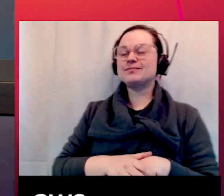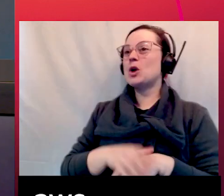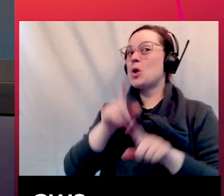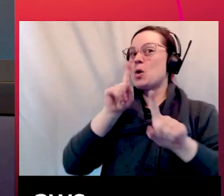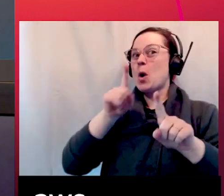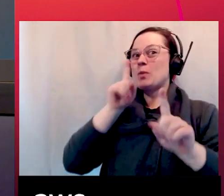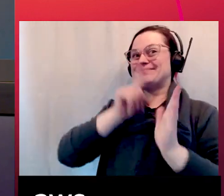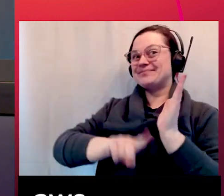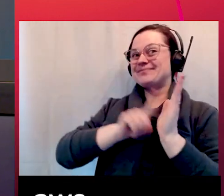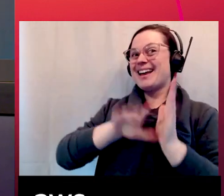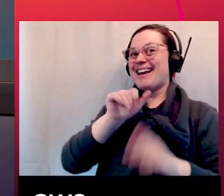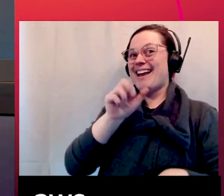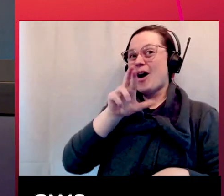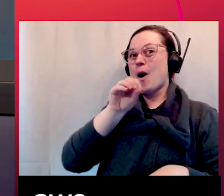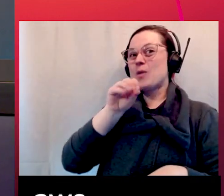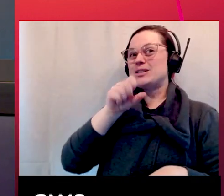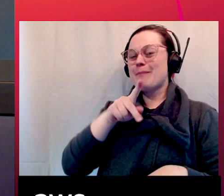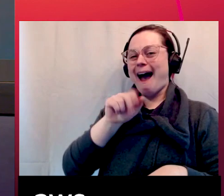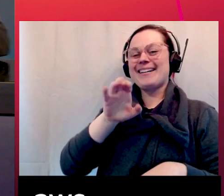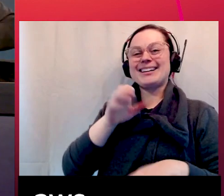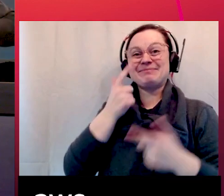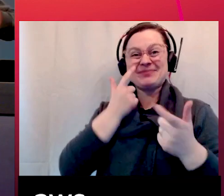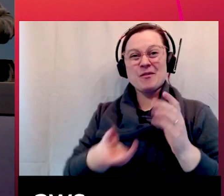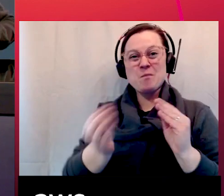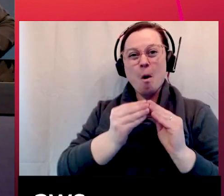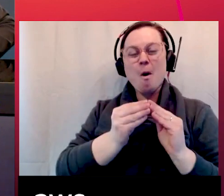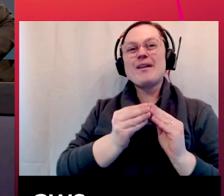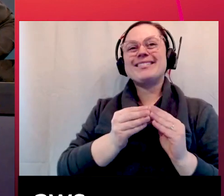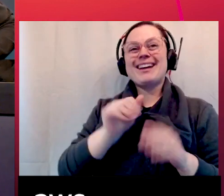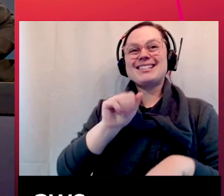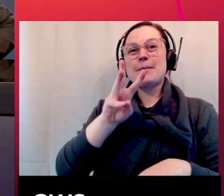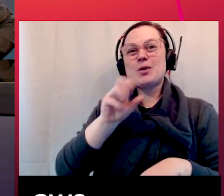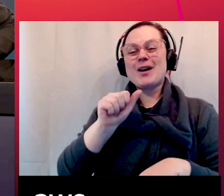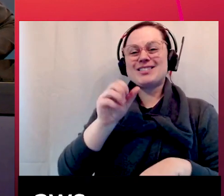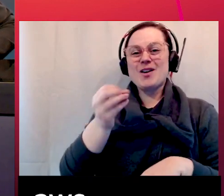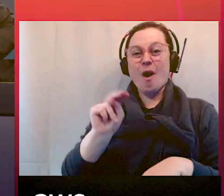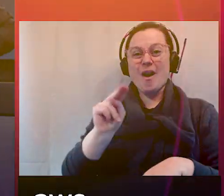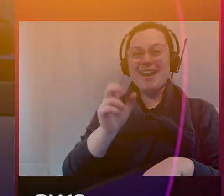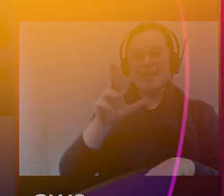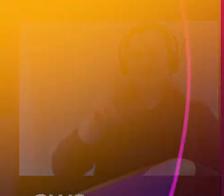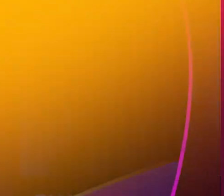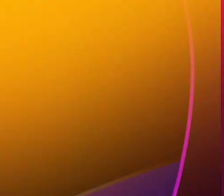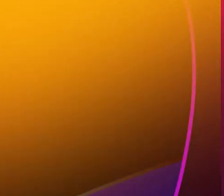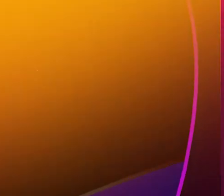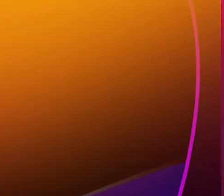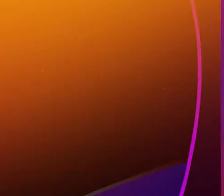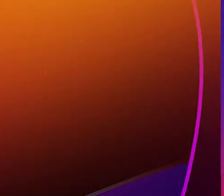tuned for more from AWS On Air. We'll be right back. Build one, scale forever.